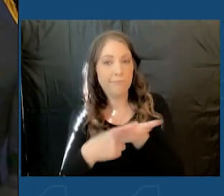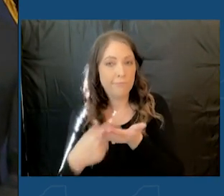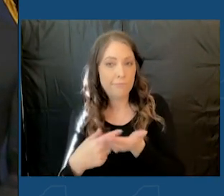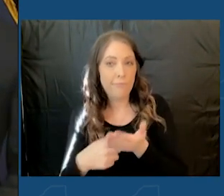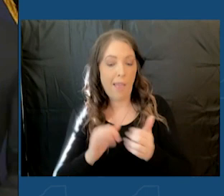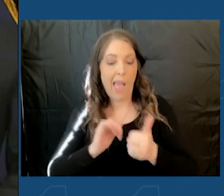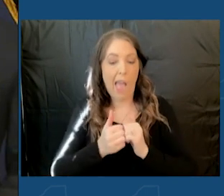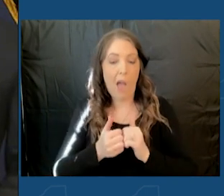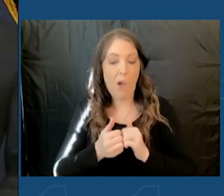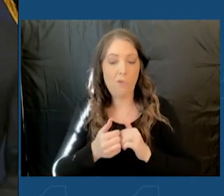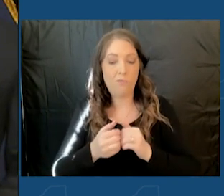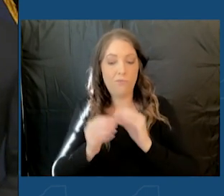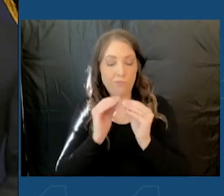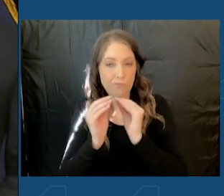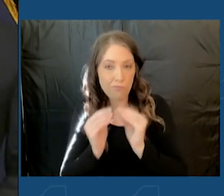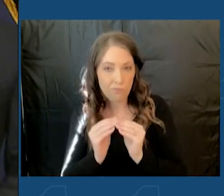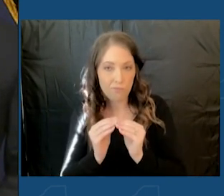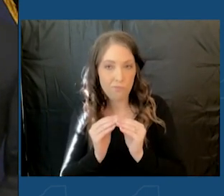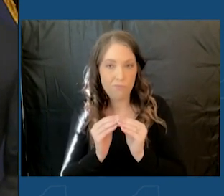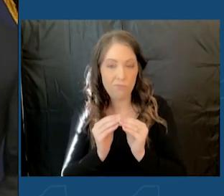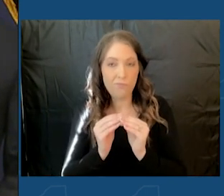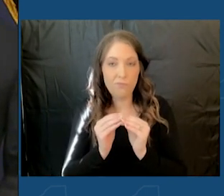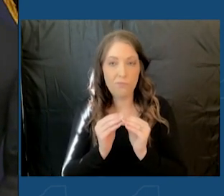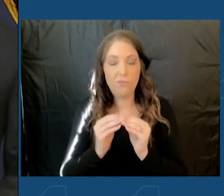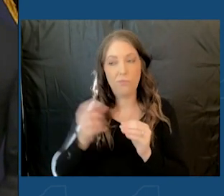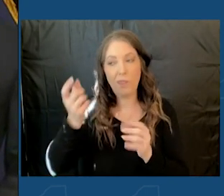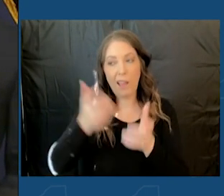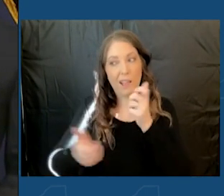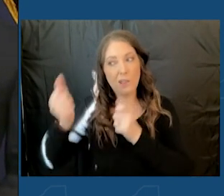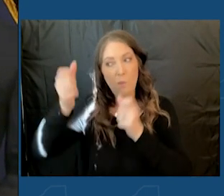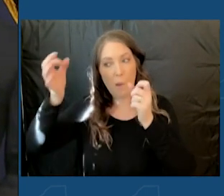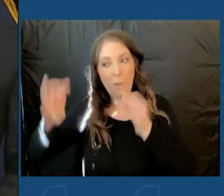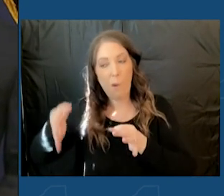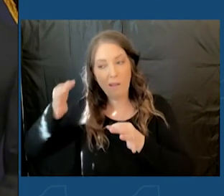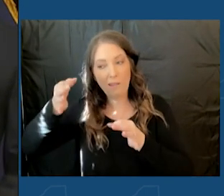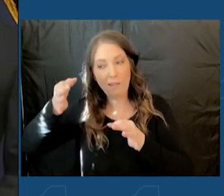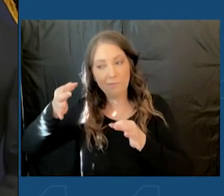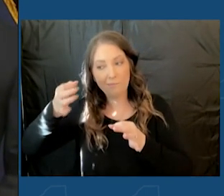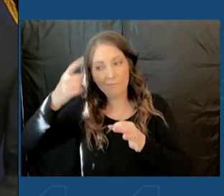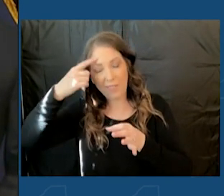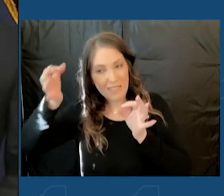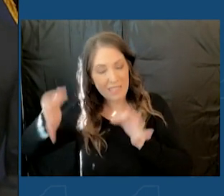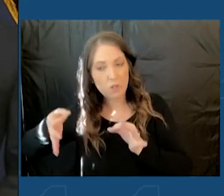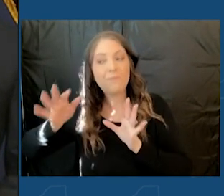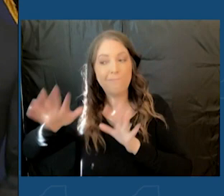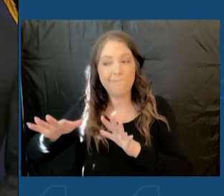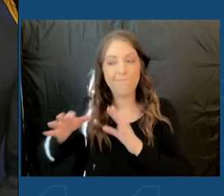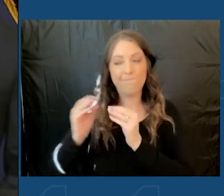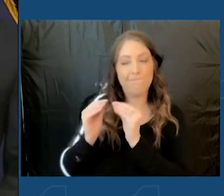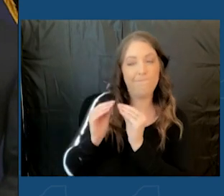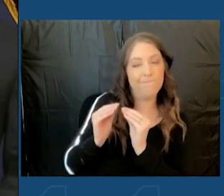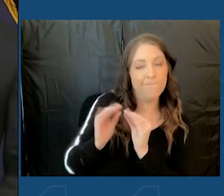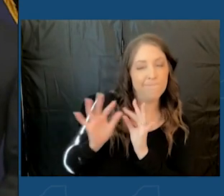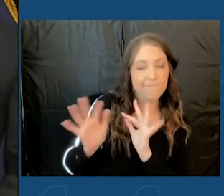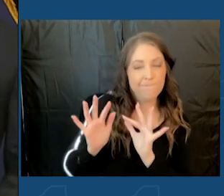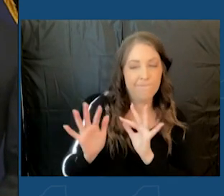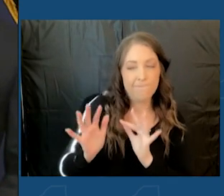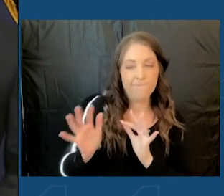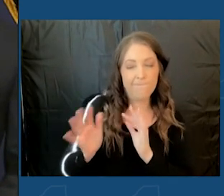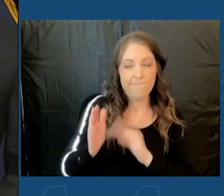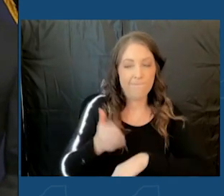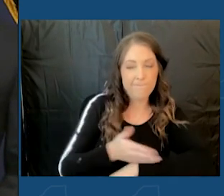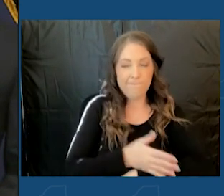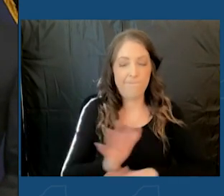new Supreme Court decision, and all that information will be released in time for the September 1 effective date. And as I mentioned, we're going to